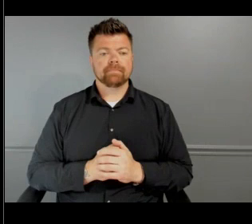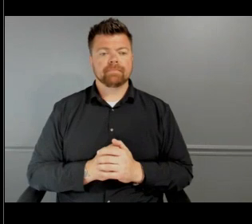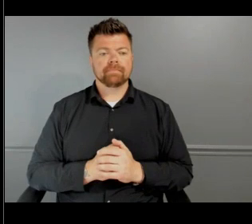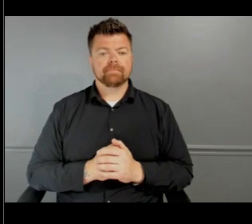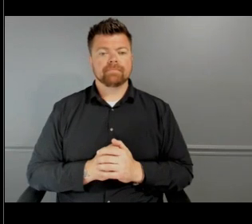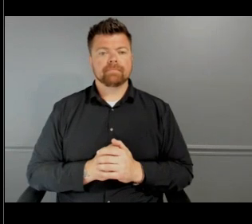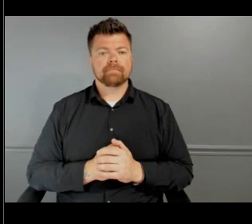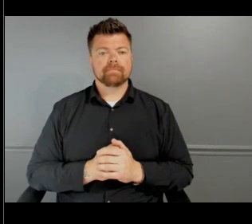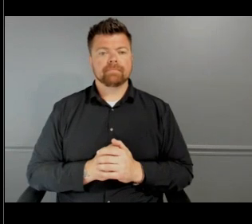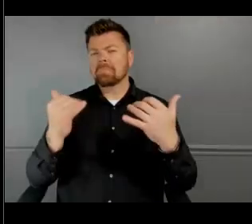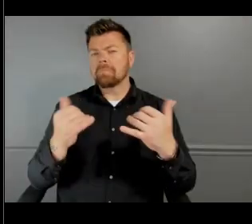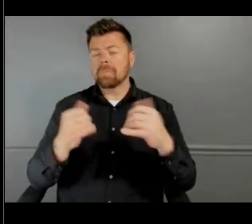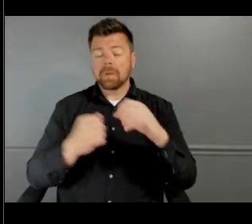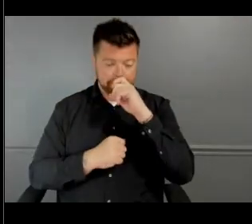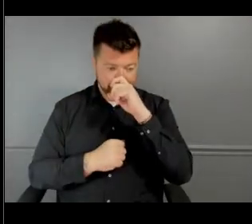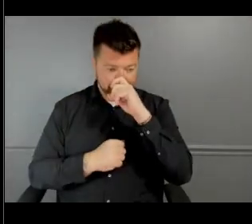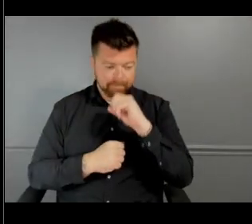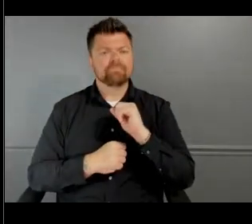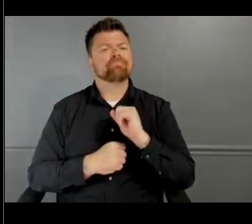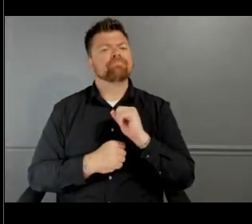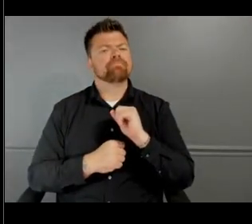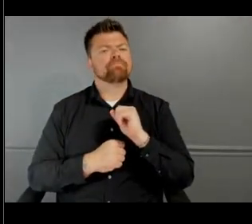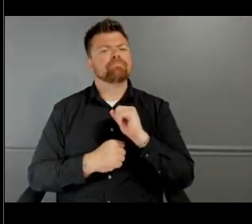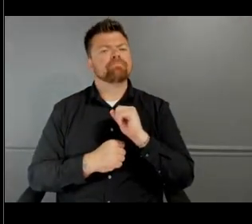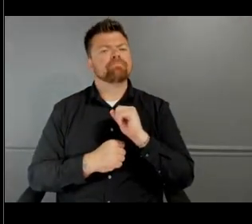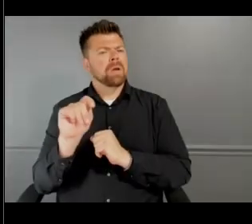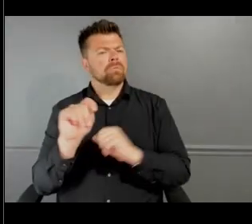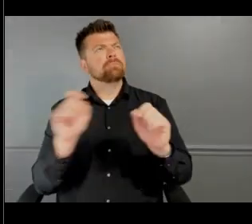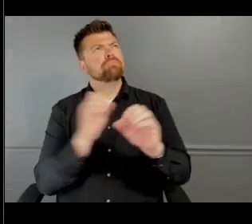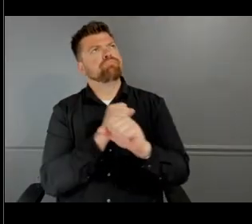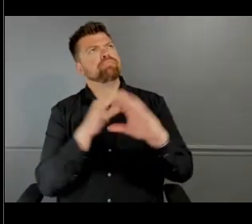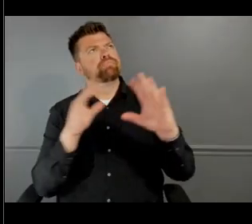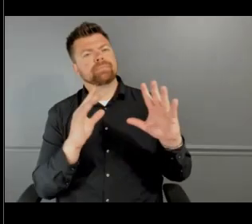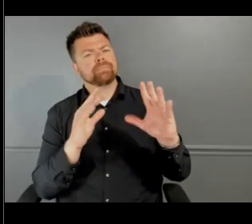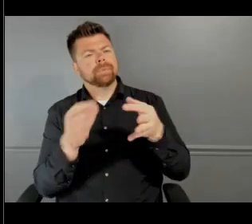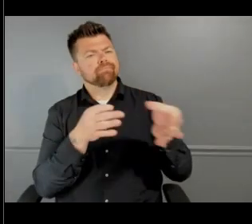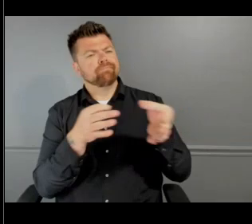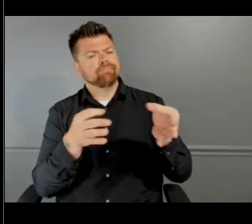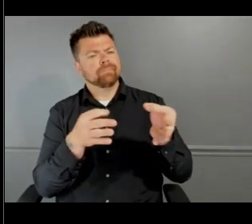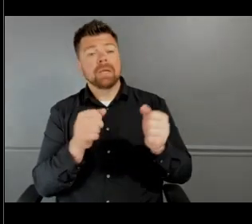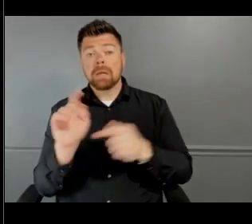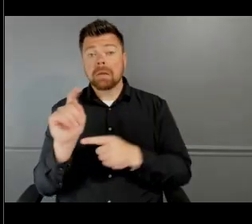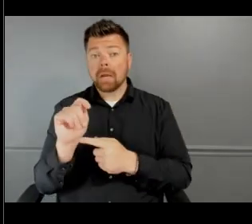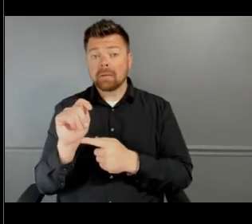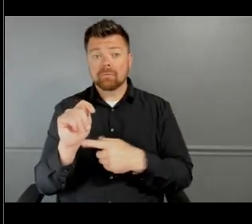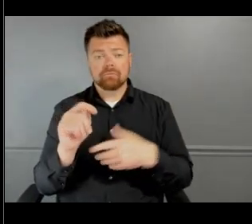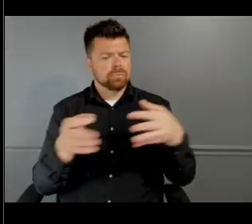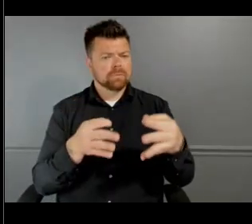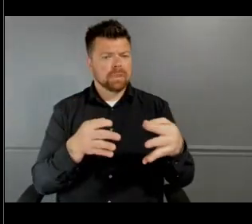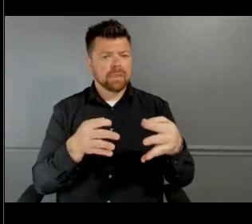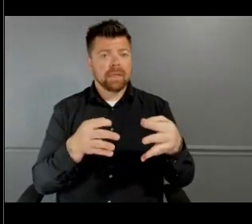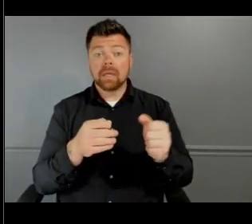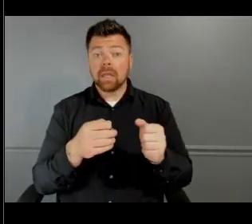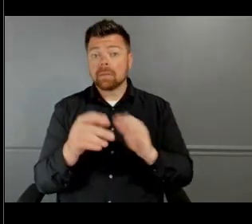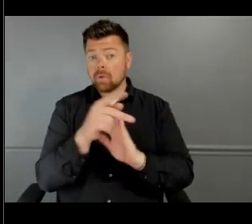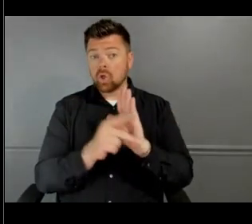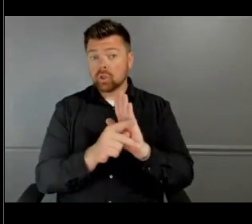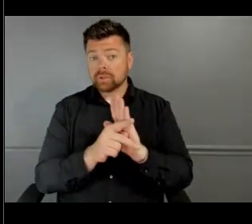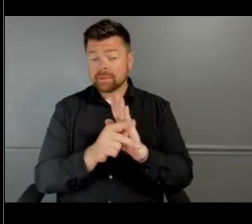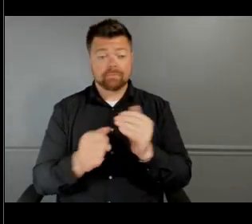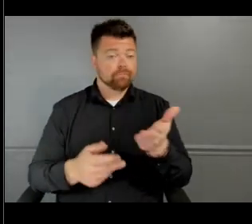Now let's define a bathroom. A bathroom is defined in the guidelines